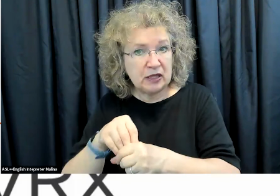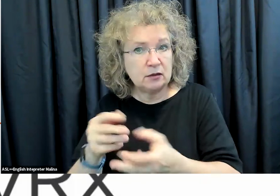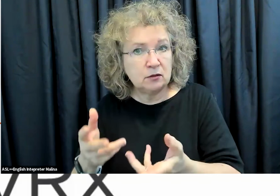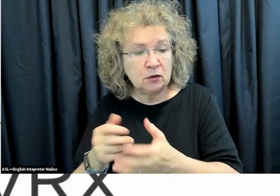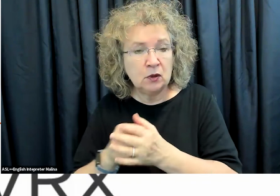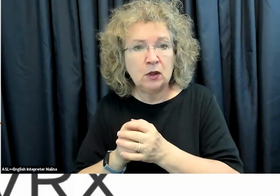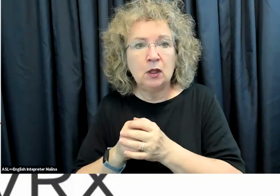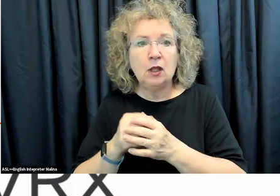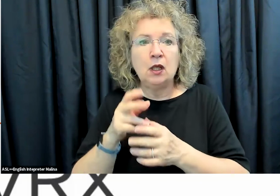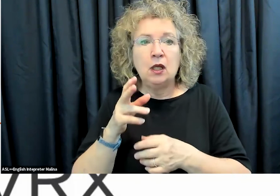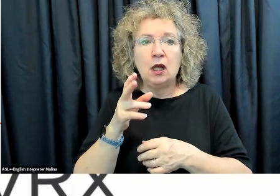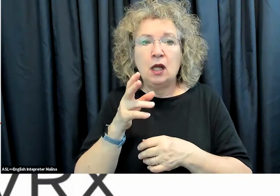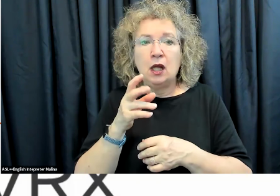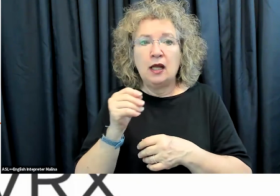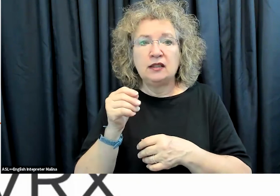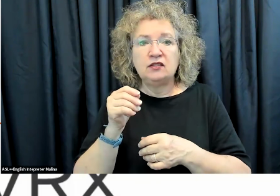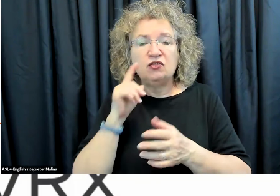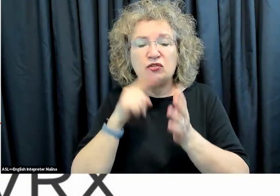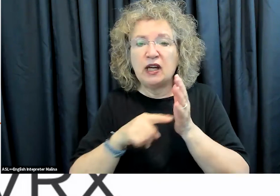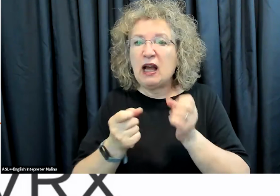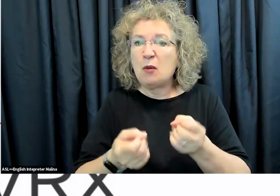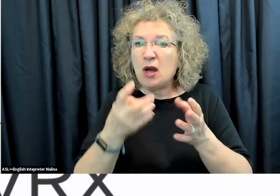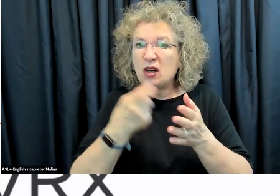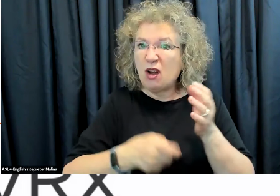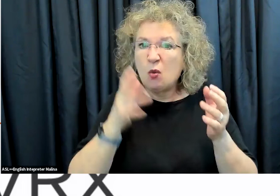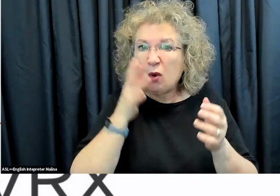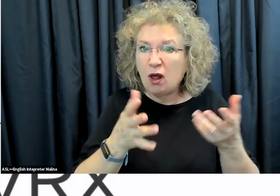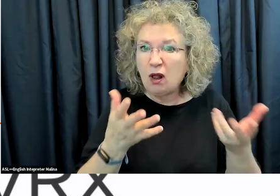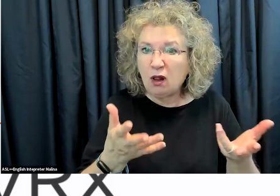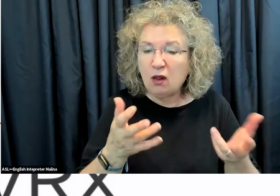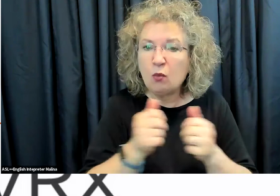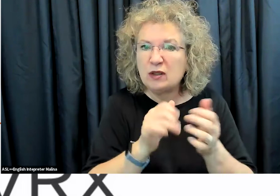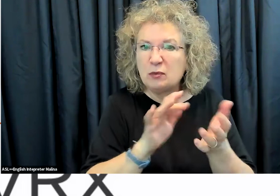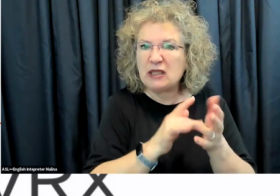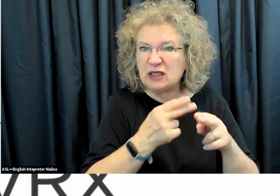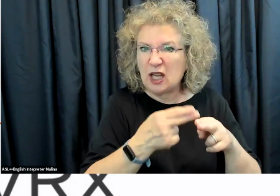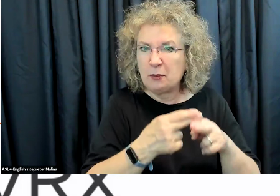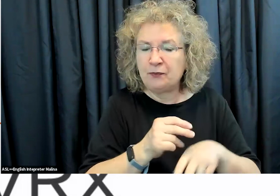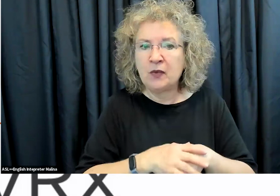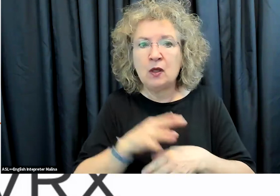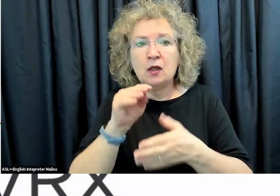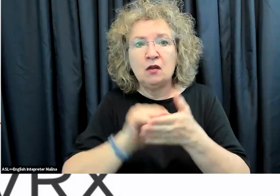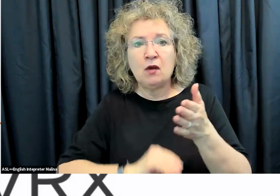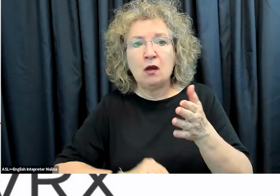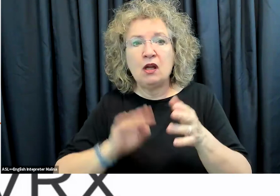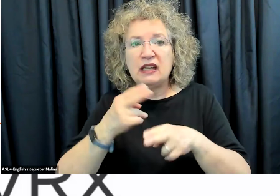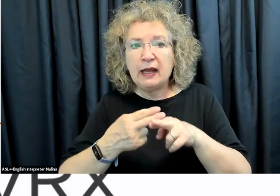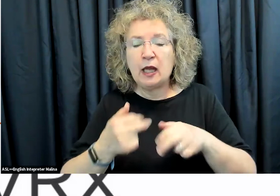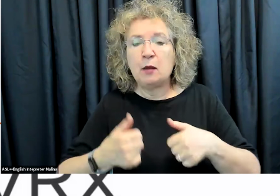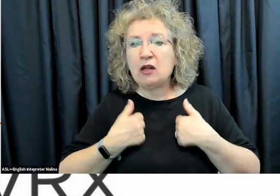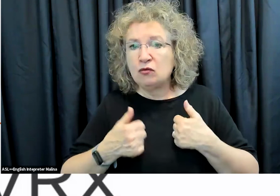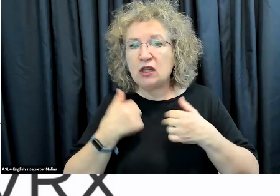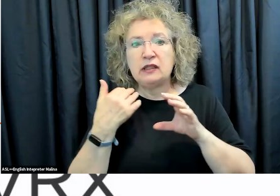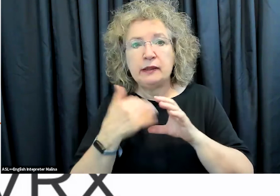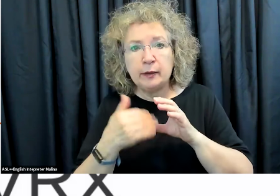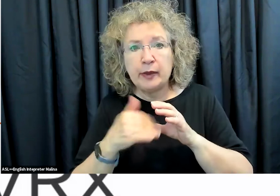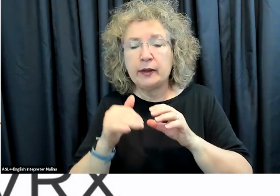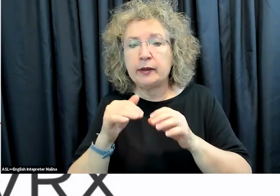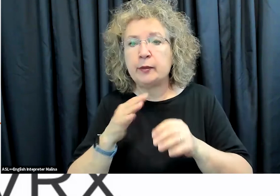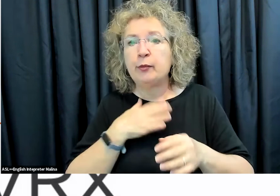name, address, email address, and your date of birth, and then your phone number is optional. The